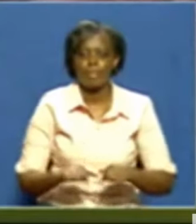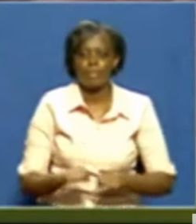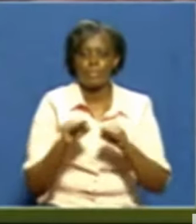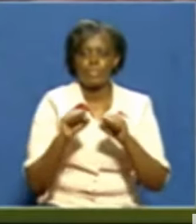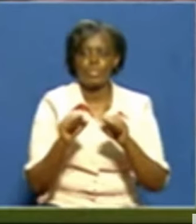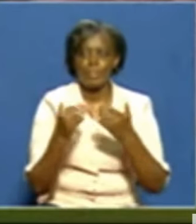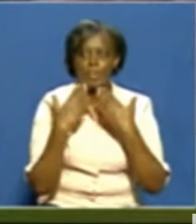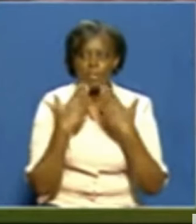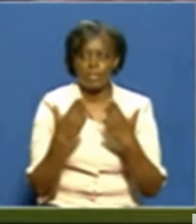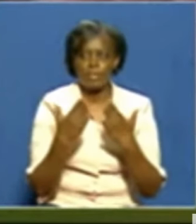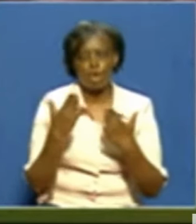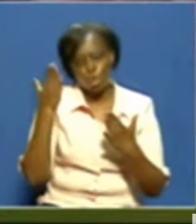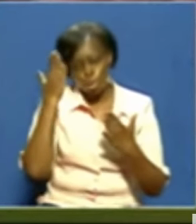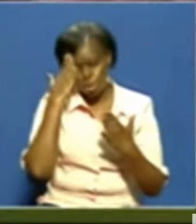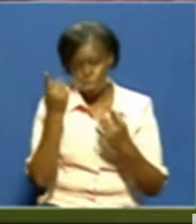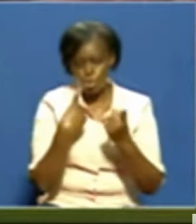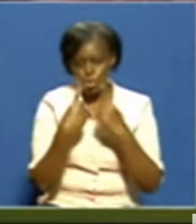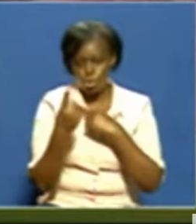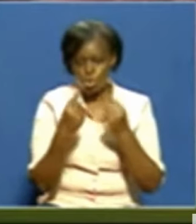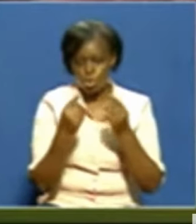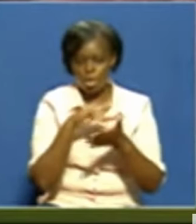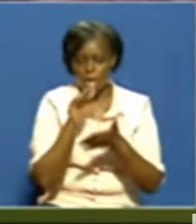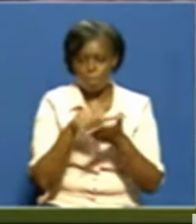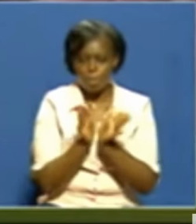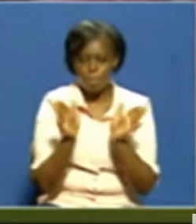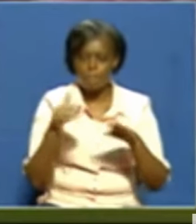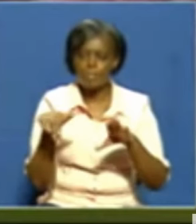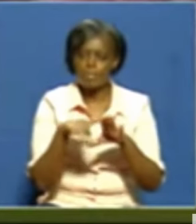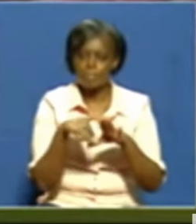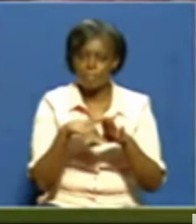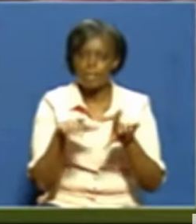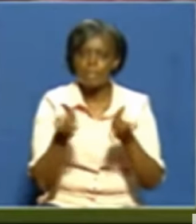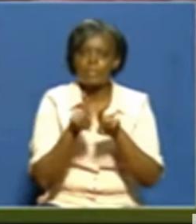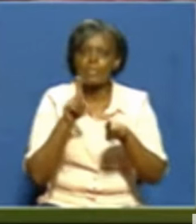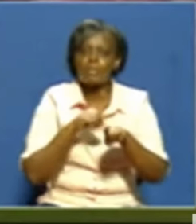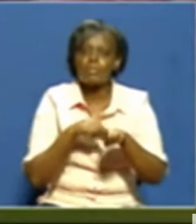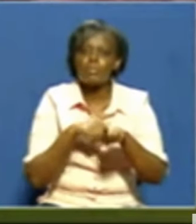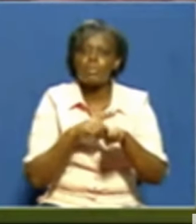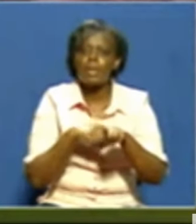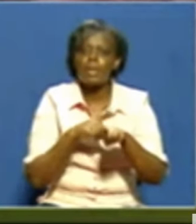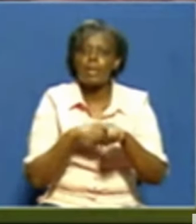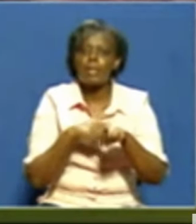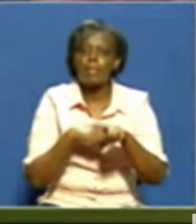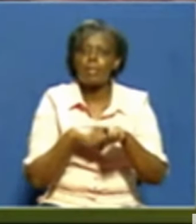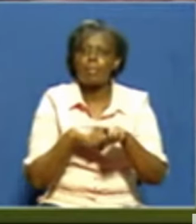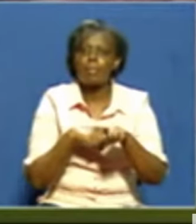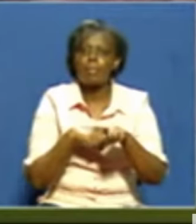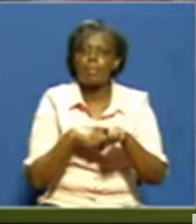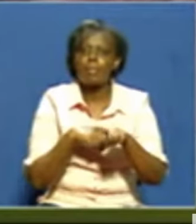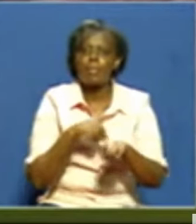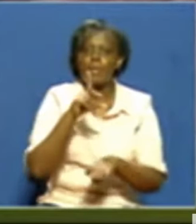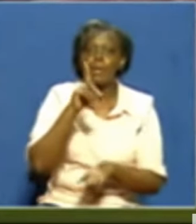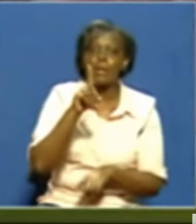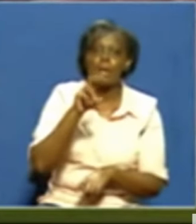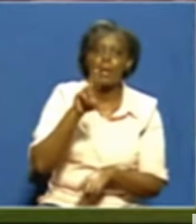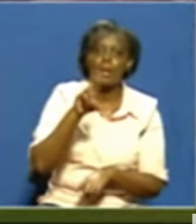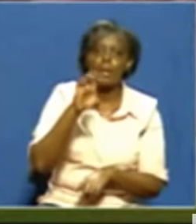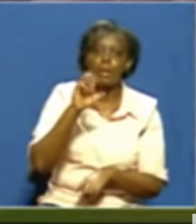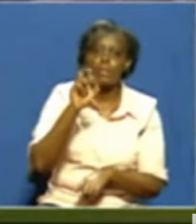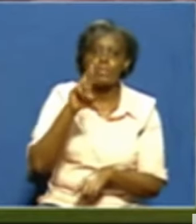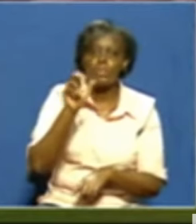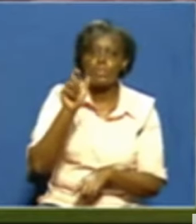Chair, you know, we just talked about public participation, and at the same time, we're looking at the directorate using just the website,